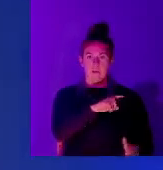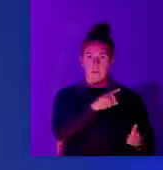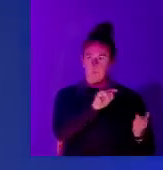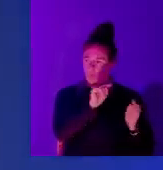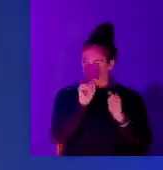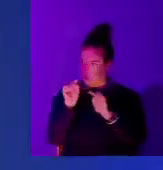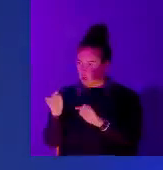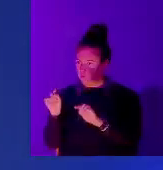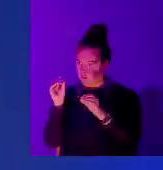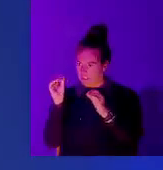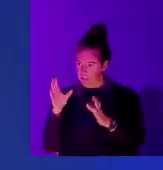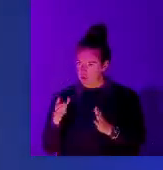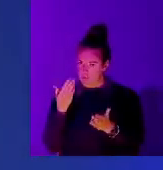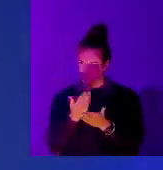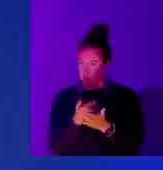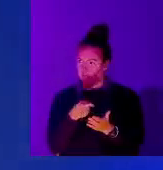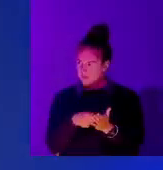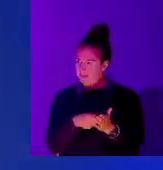Here's truth.